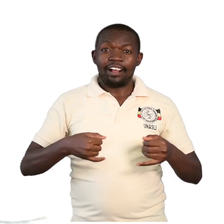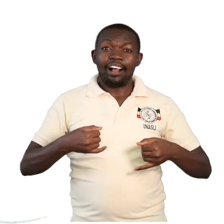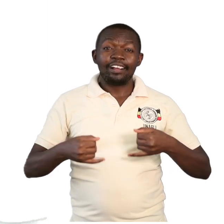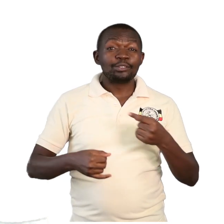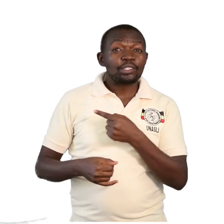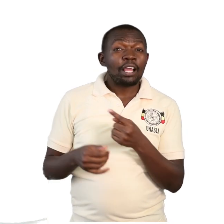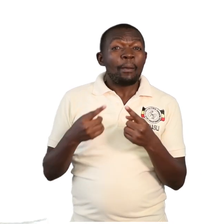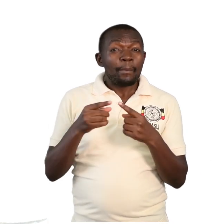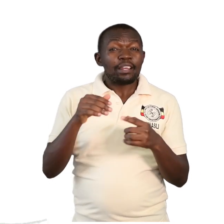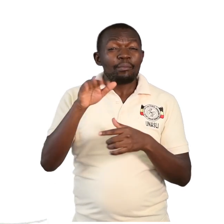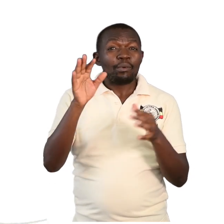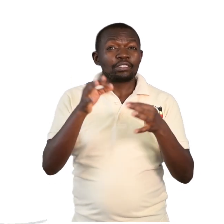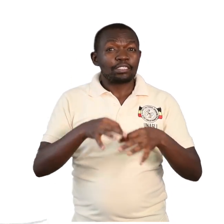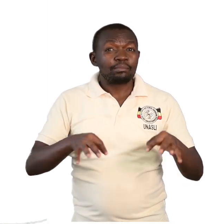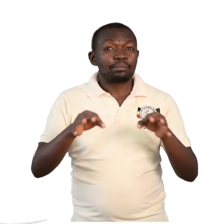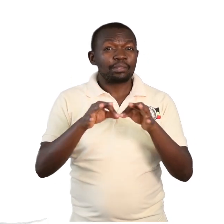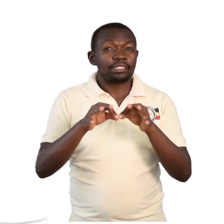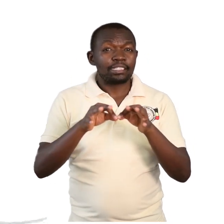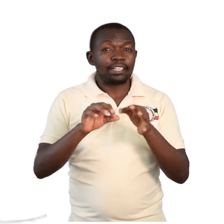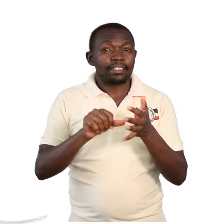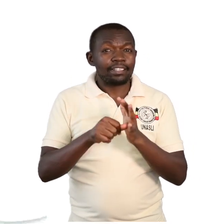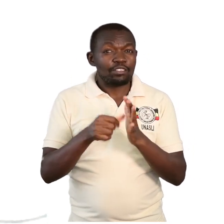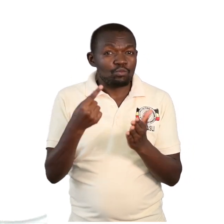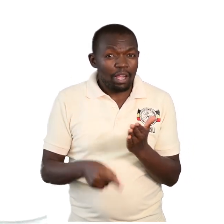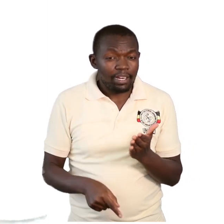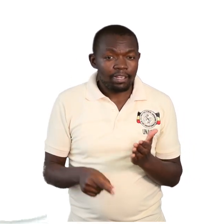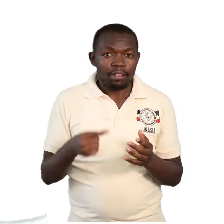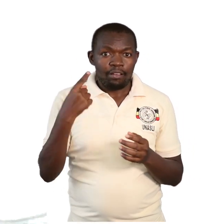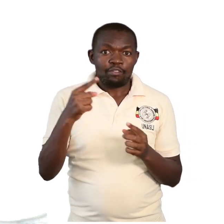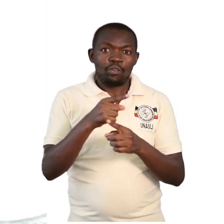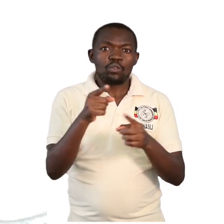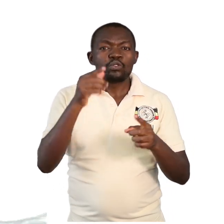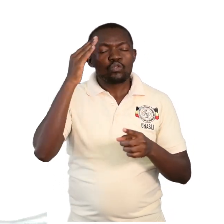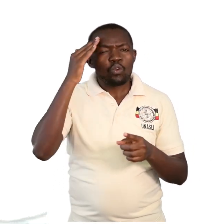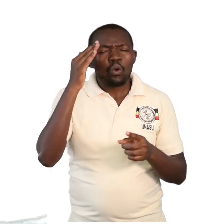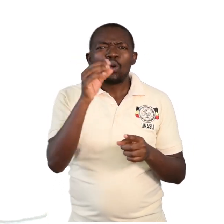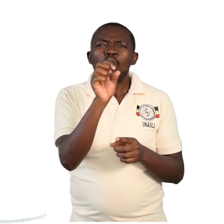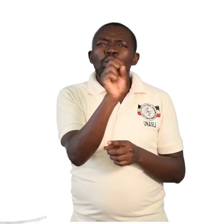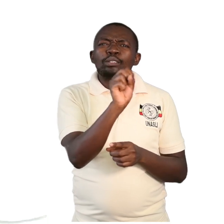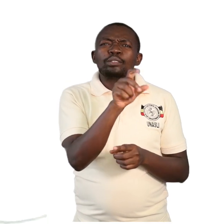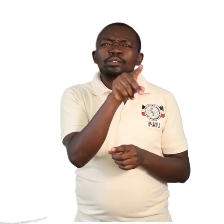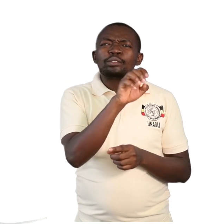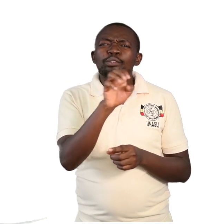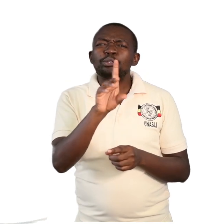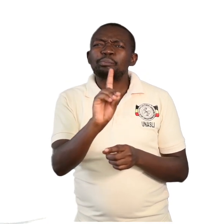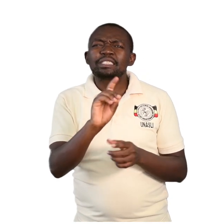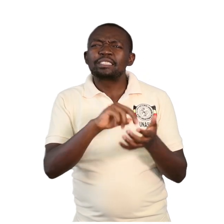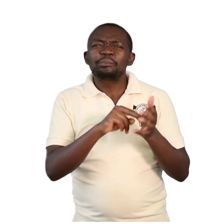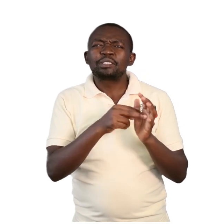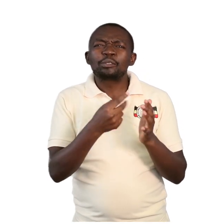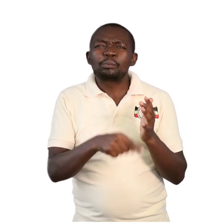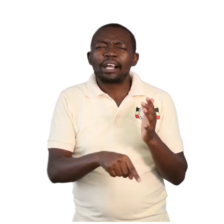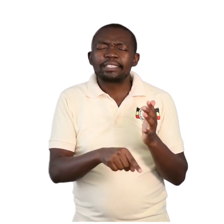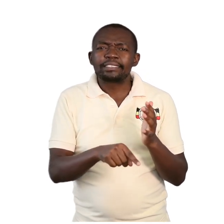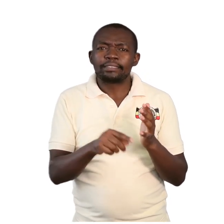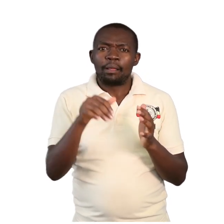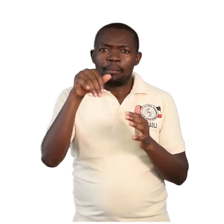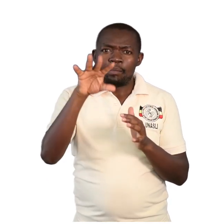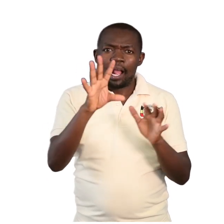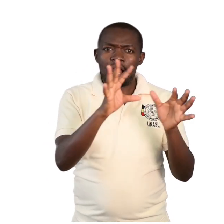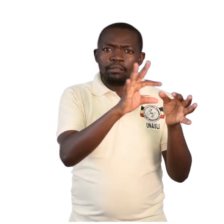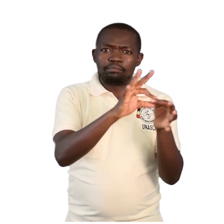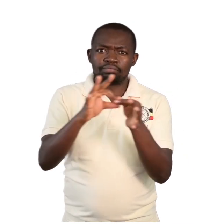the most important thing here is for you to know what speed is and the relationship